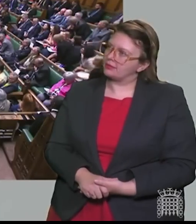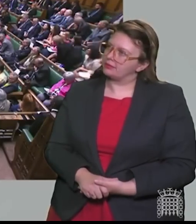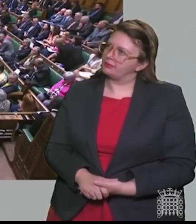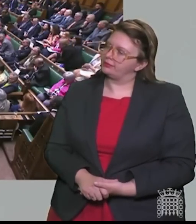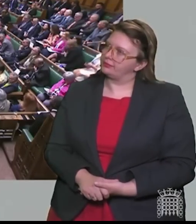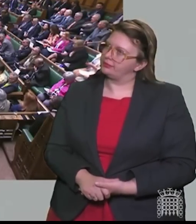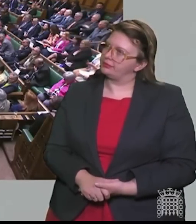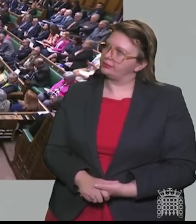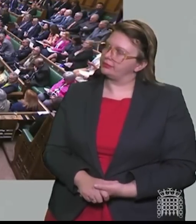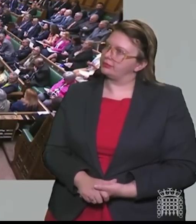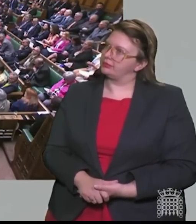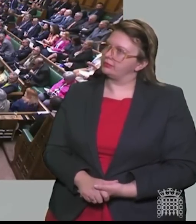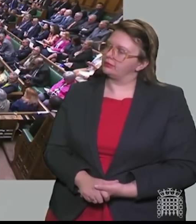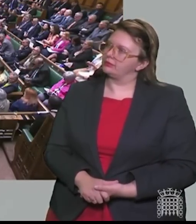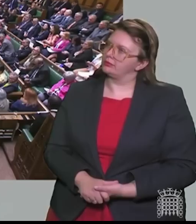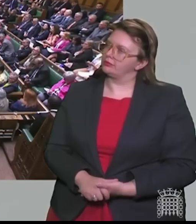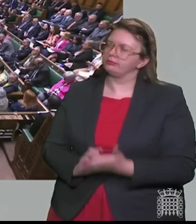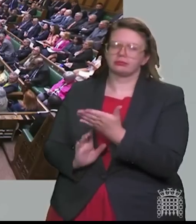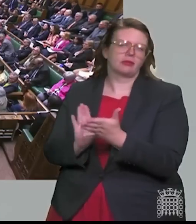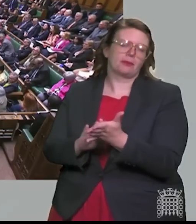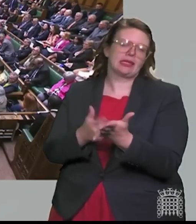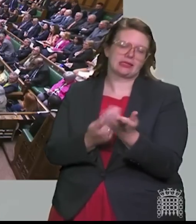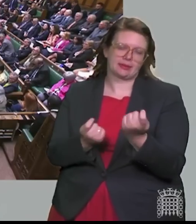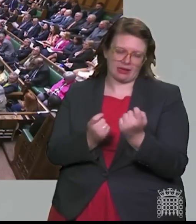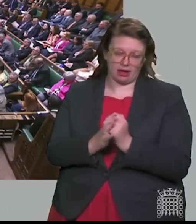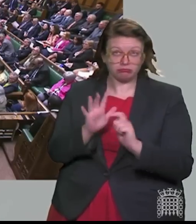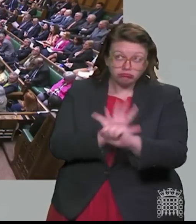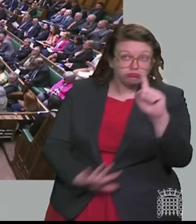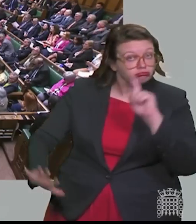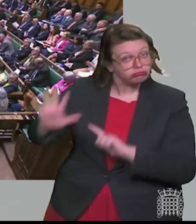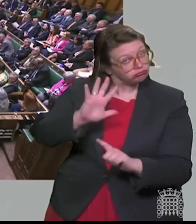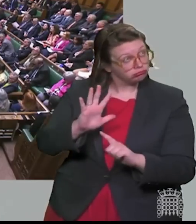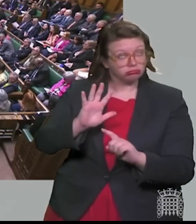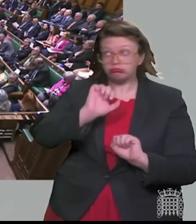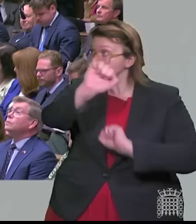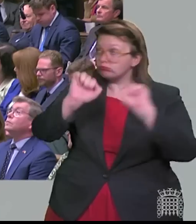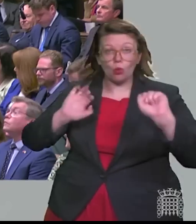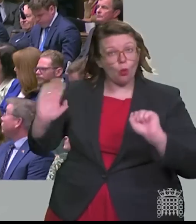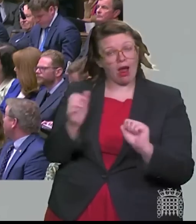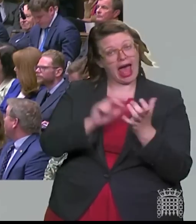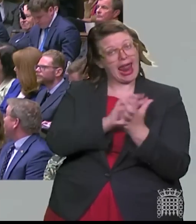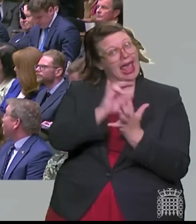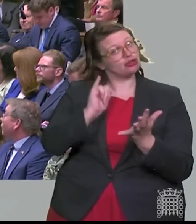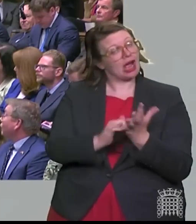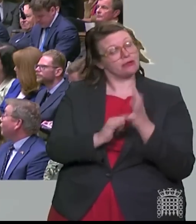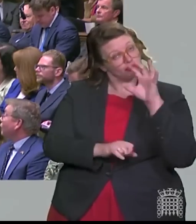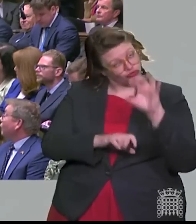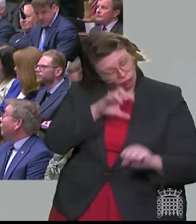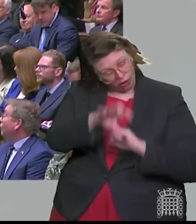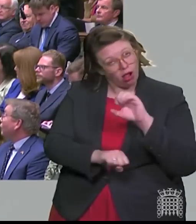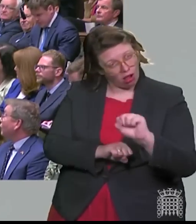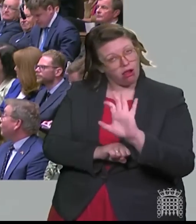Mr. Speaker, everyone here has NHS trusts in our constituencies grappling with backlogs. So can I highlight